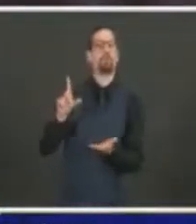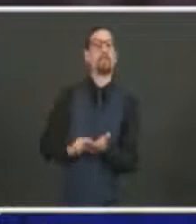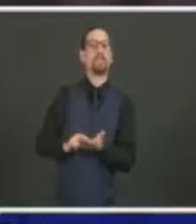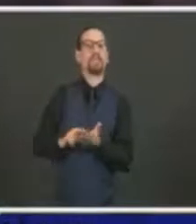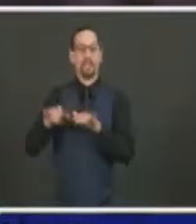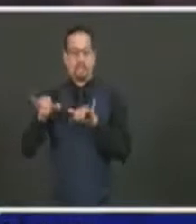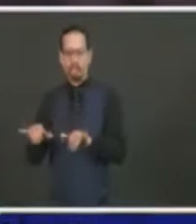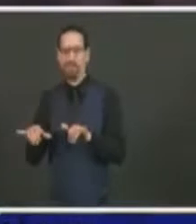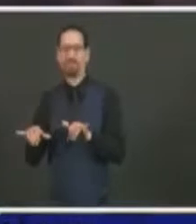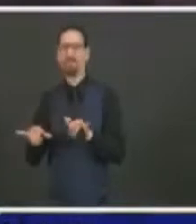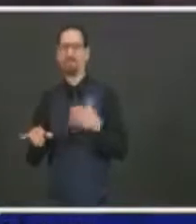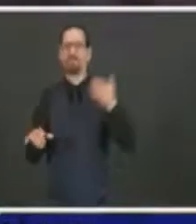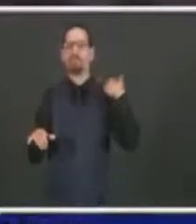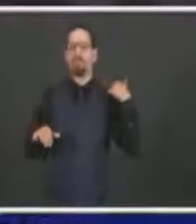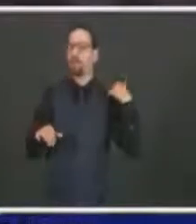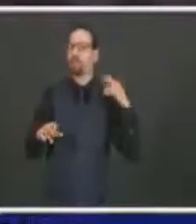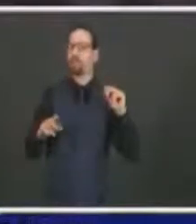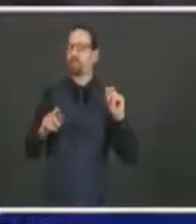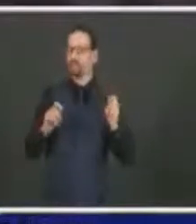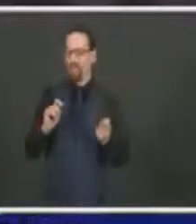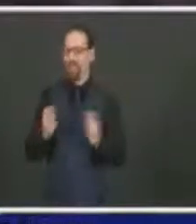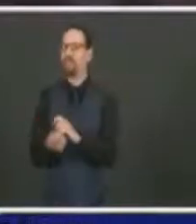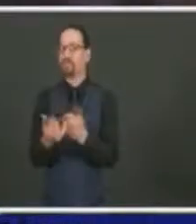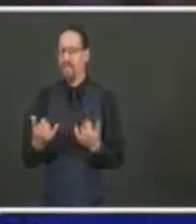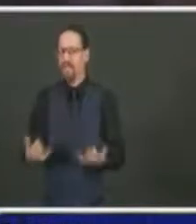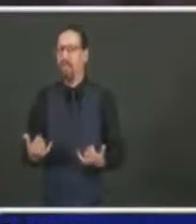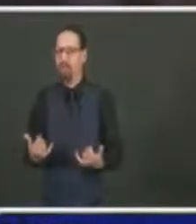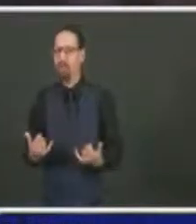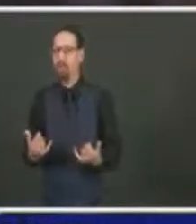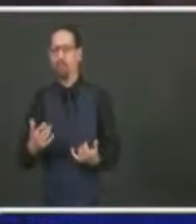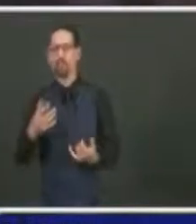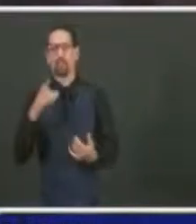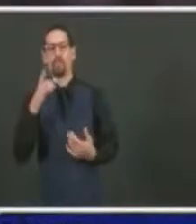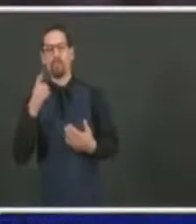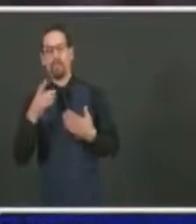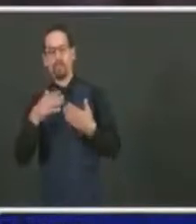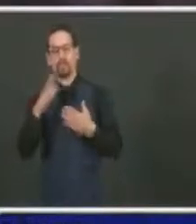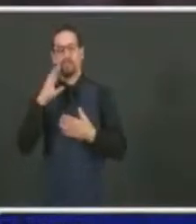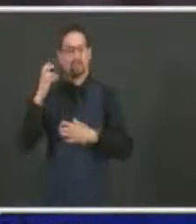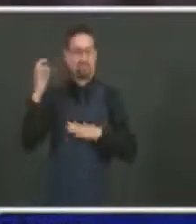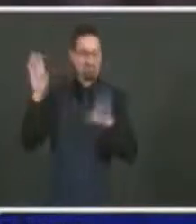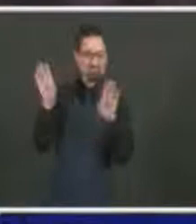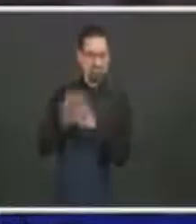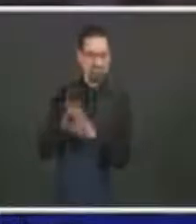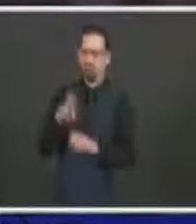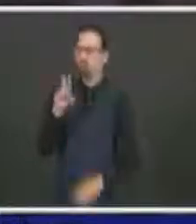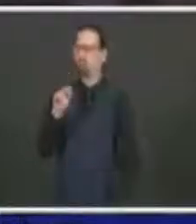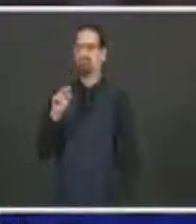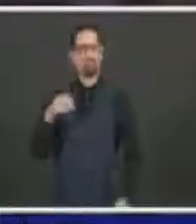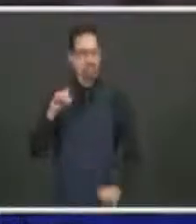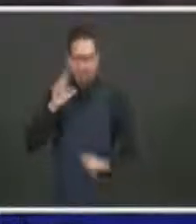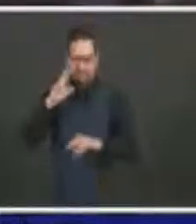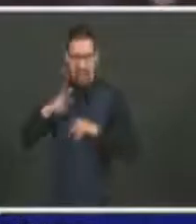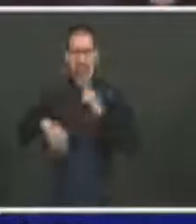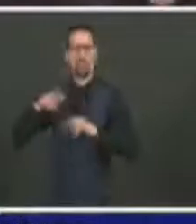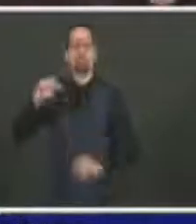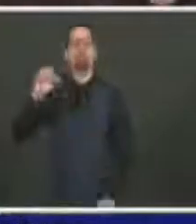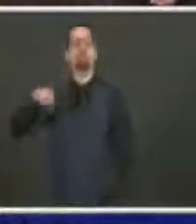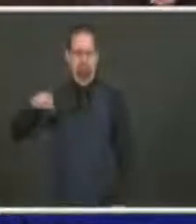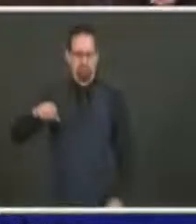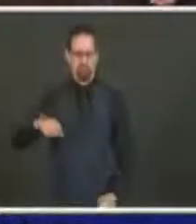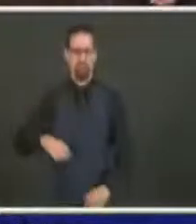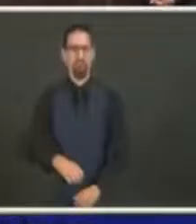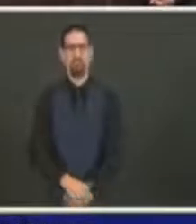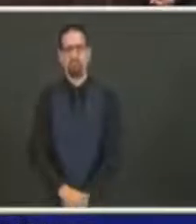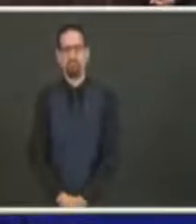I will say that I would not count this one out. But excuse me, with regard to tax shortfall